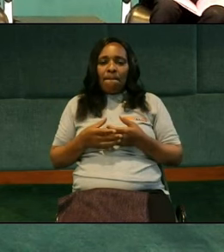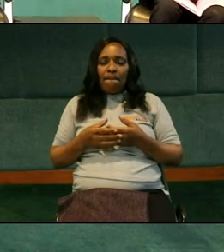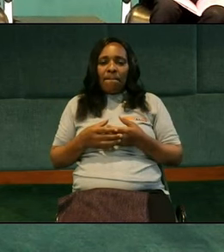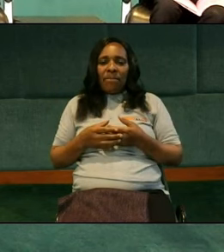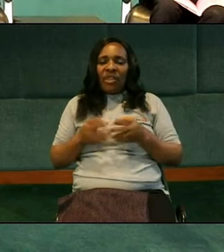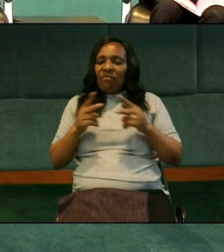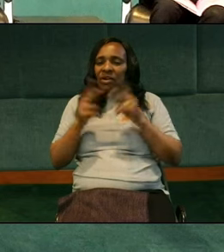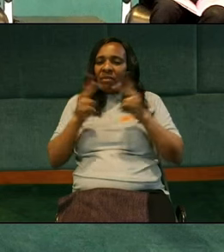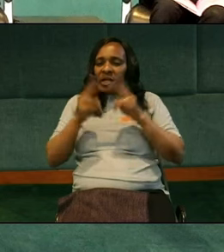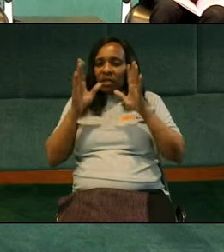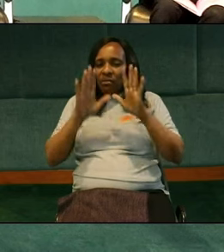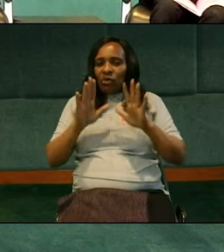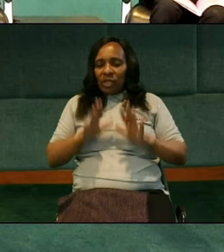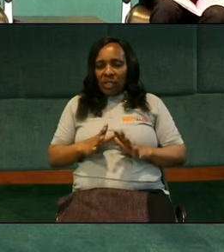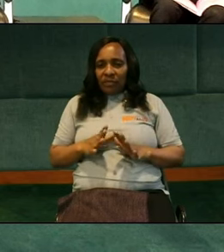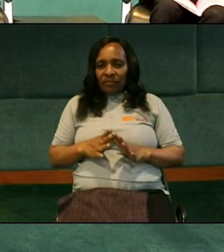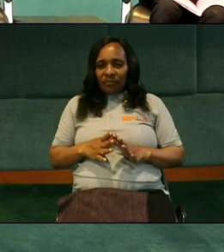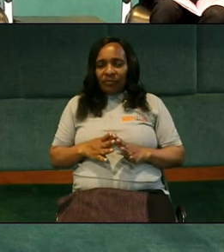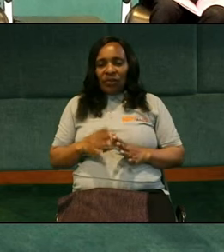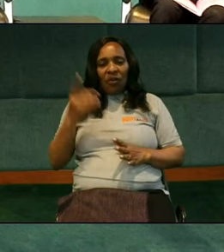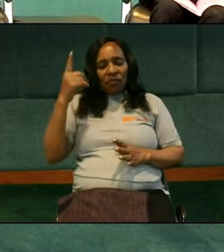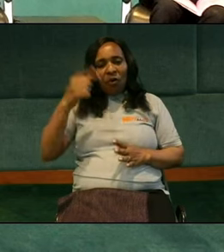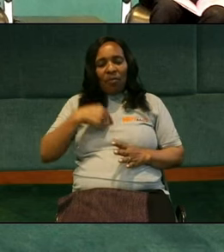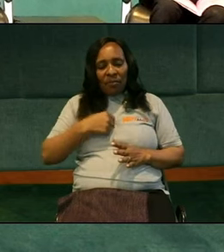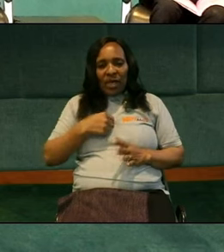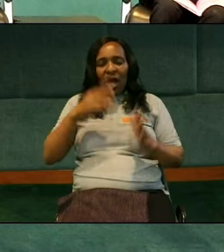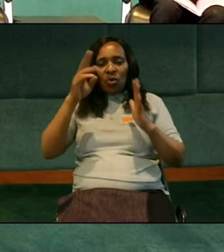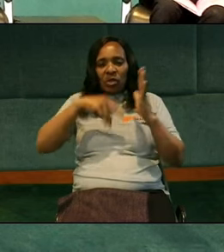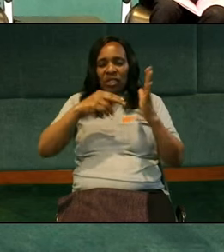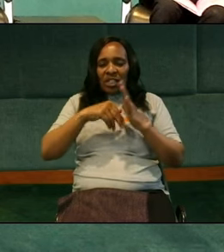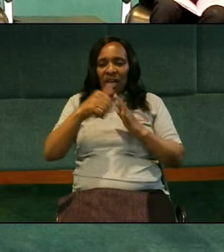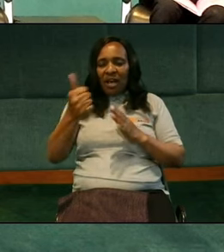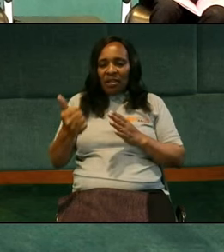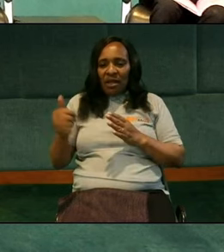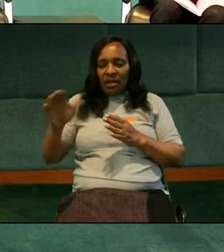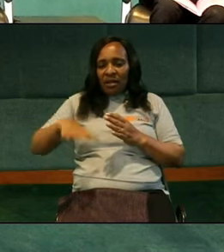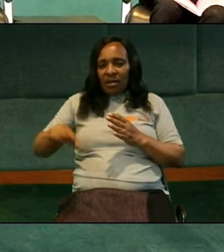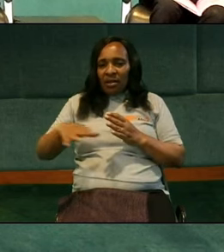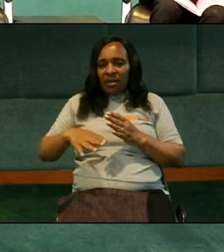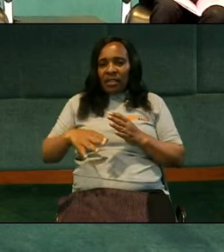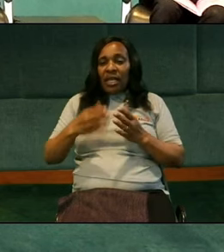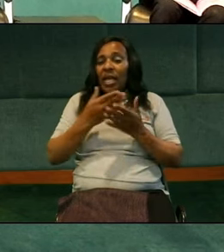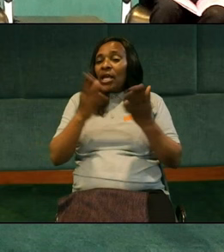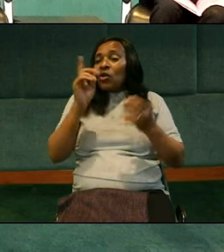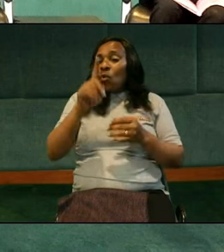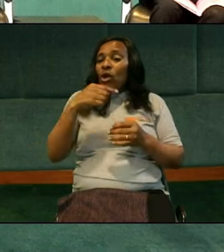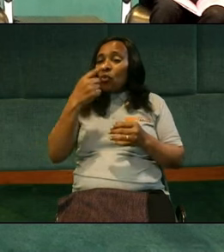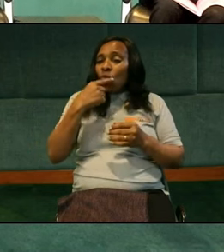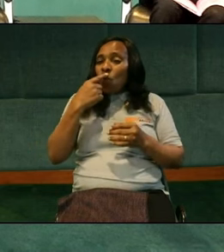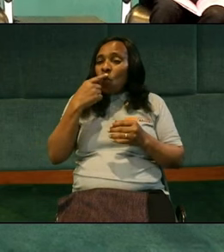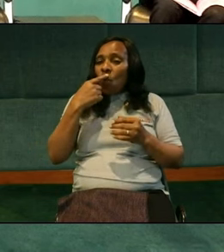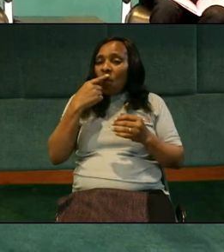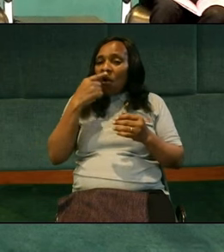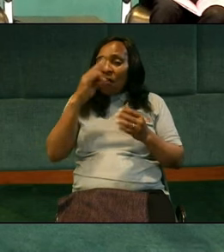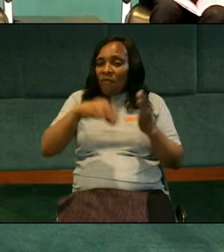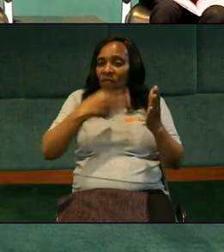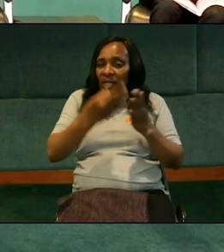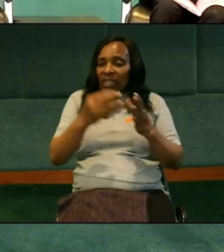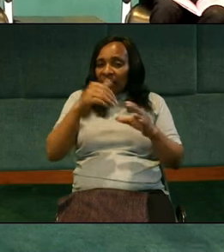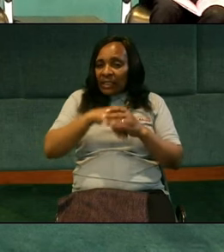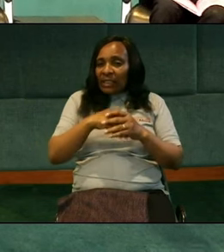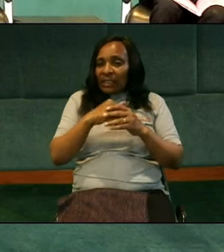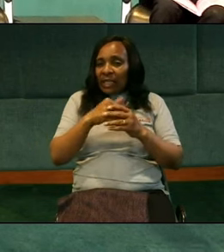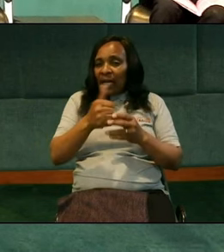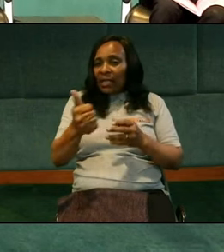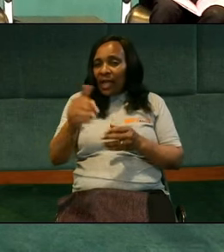Very important. For me, I'll just read the further insight. Mm-hmm. It says, he who falls into some of the grosser sins